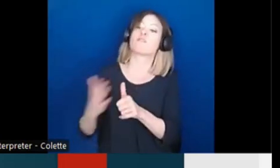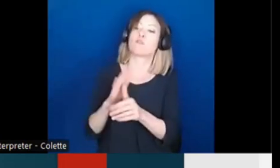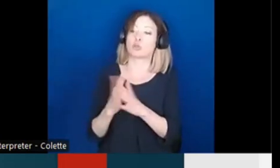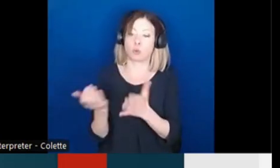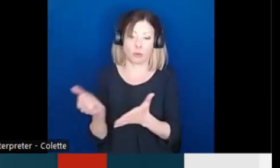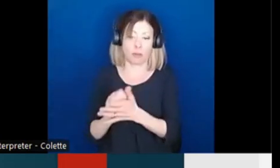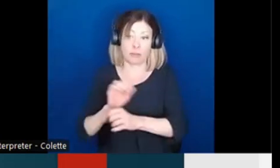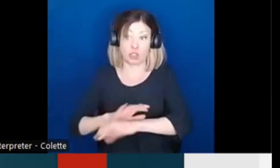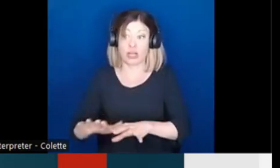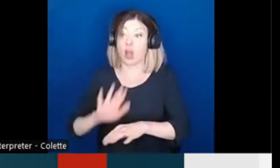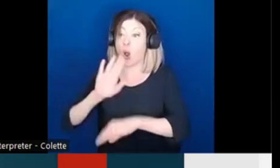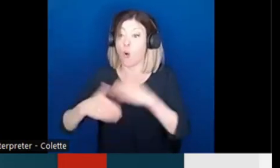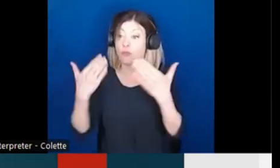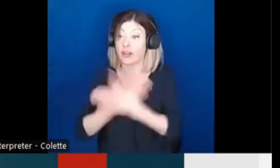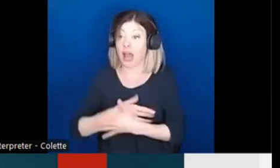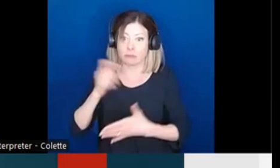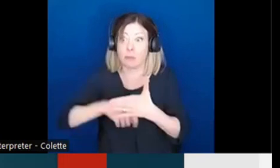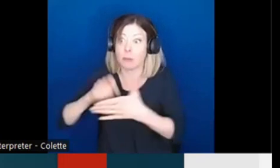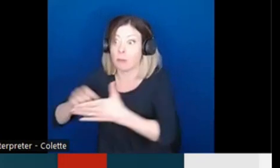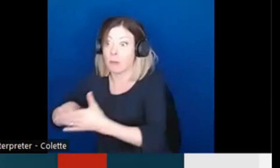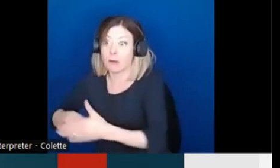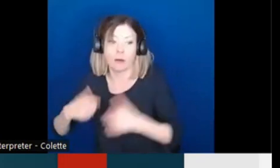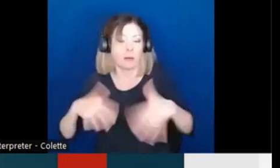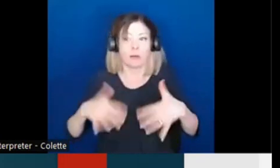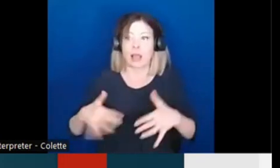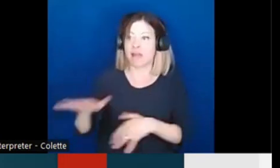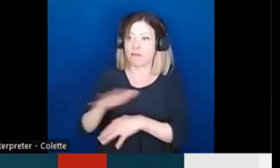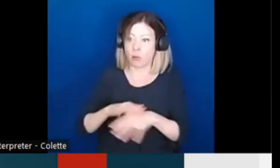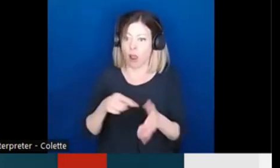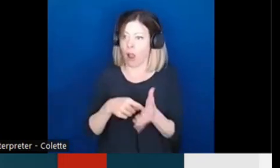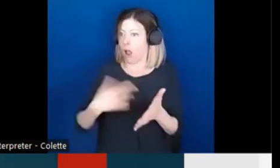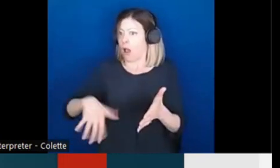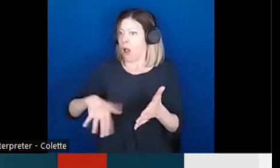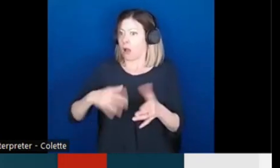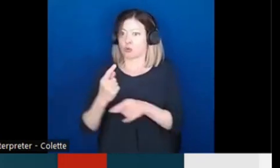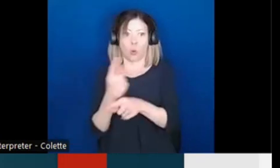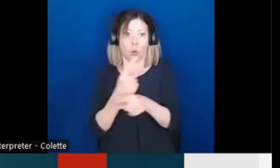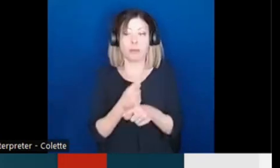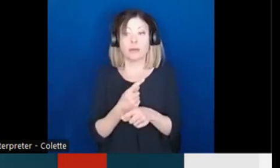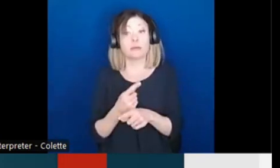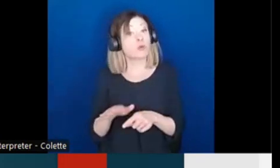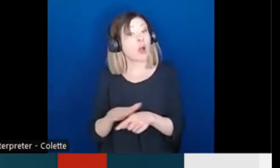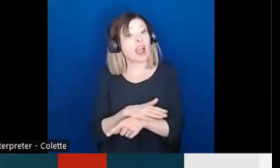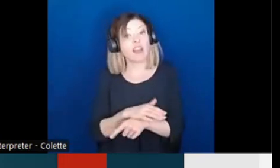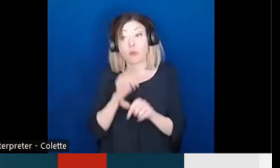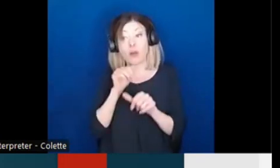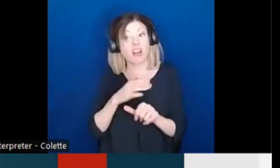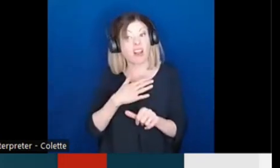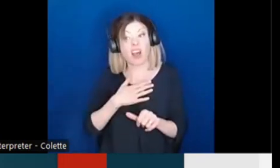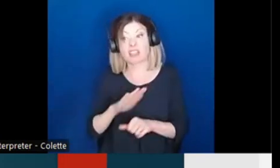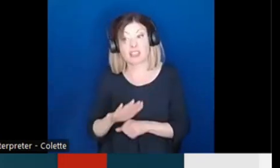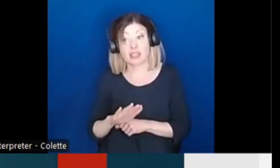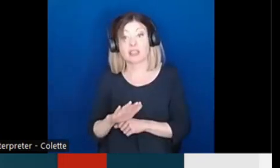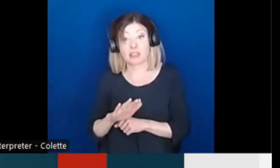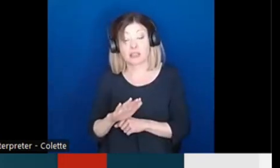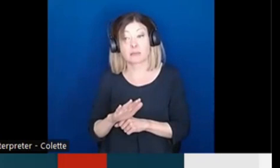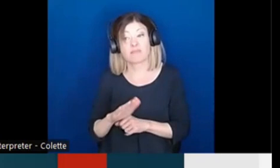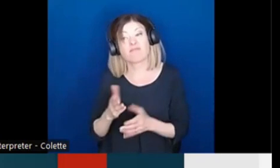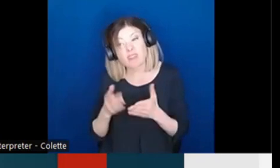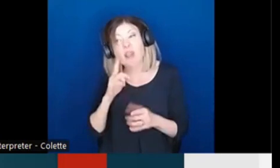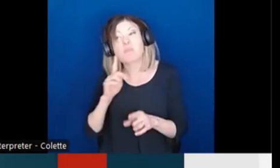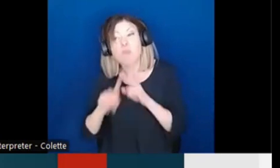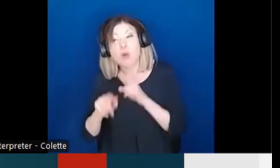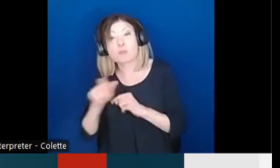overnight sensation. Everyone's talking about it. Not everybody likes it. To be fair, most people did, I think.